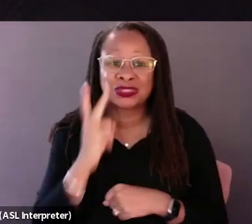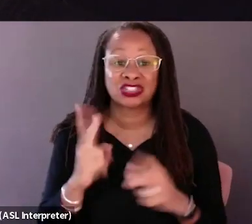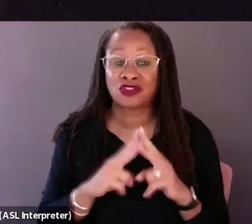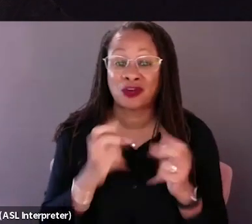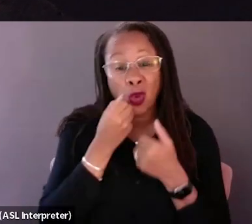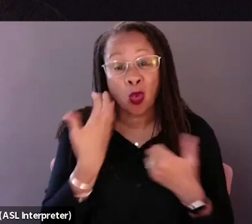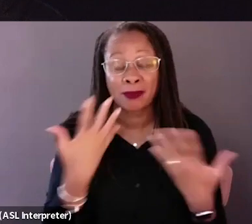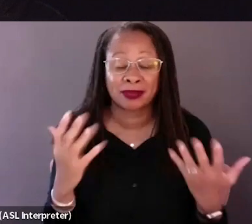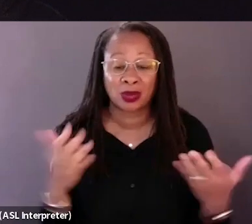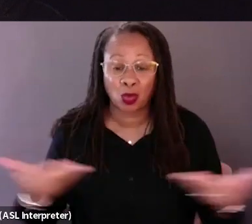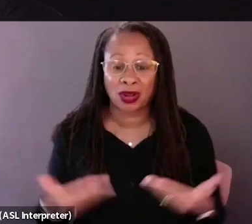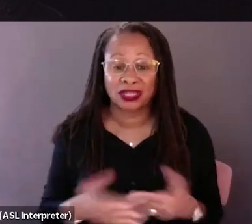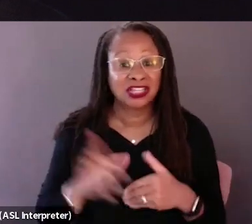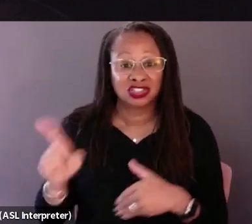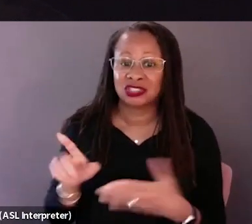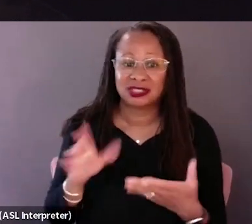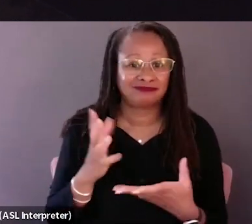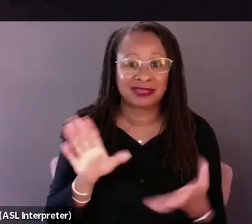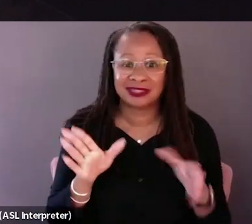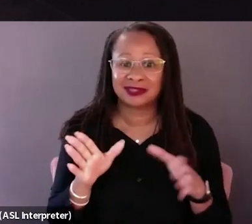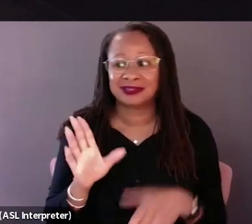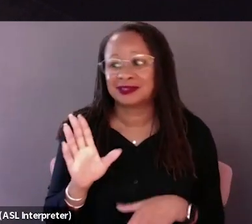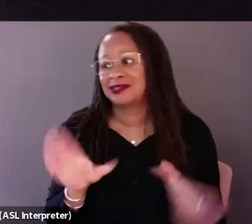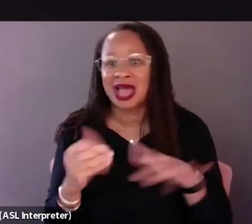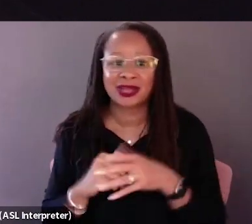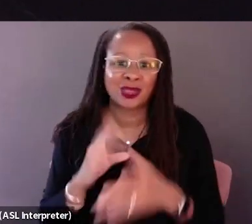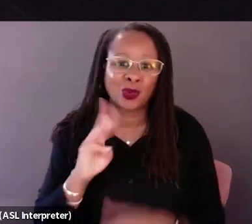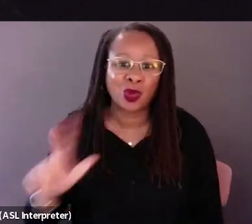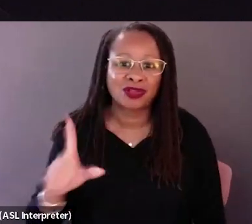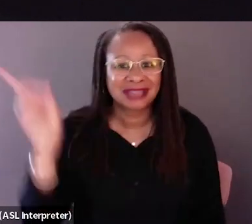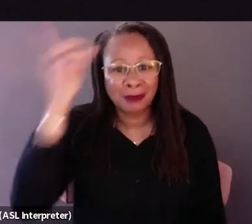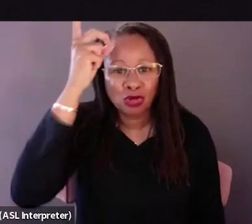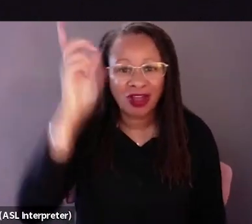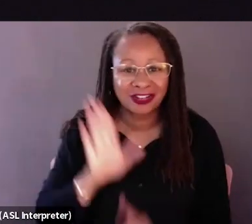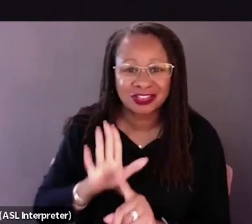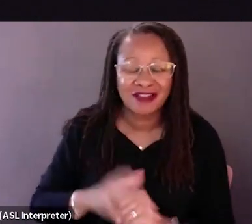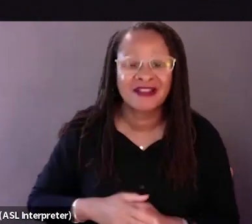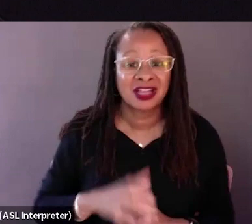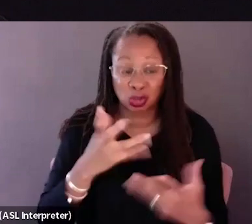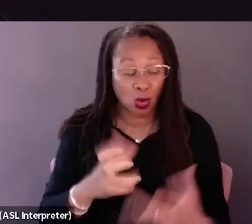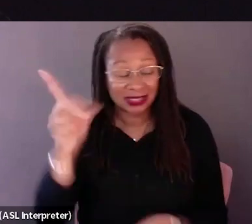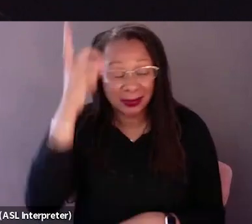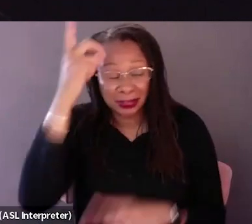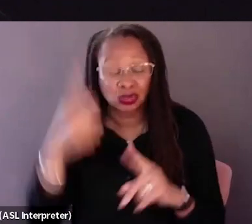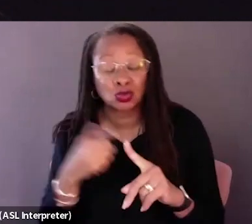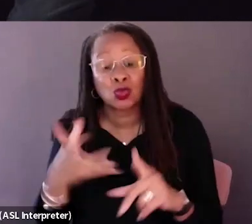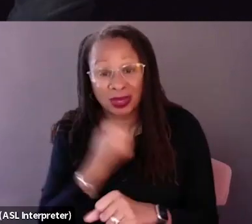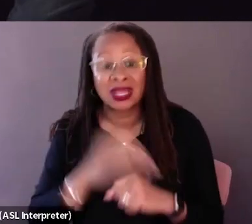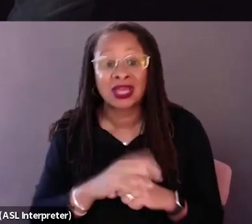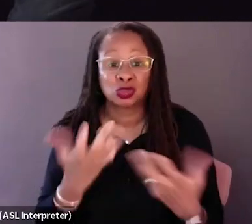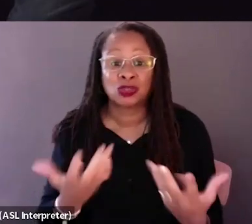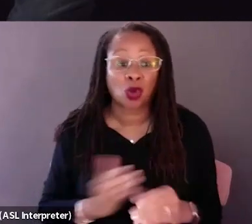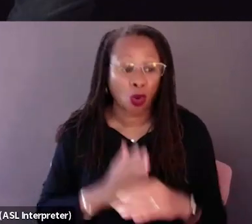I mean, she's a dyed-in-the-wool Democrat. They want the Democrats to win. I do think that her overwhelming